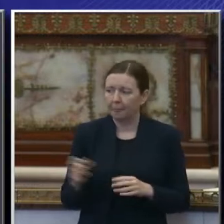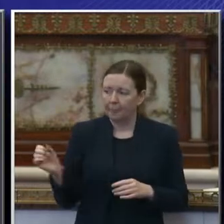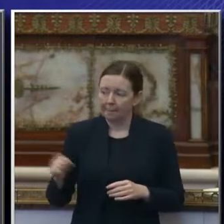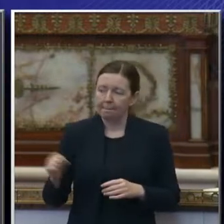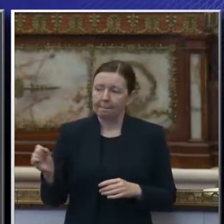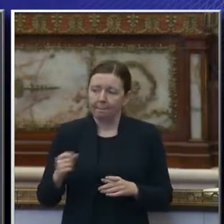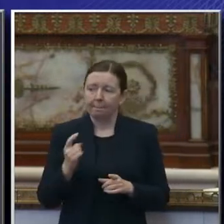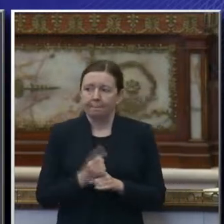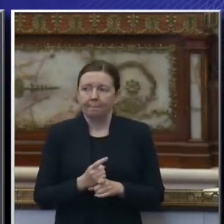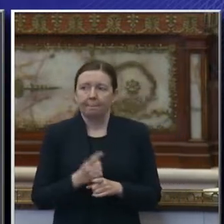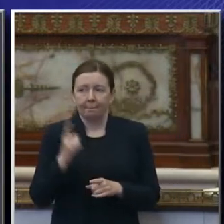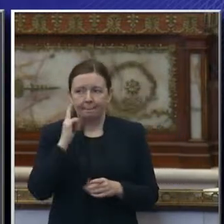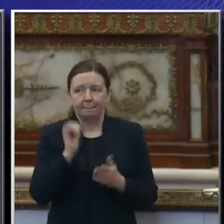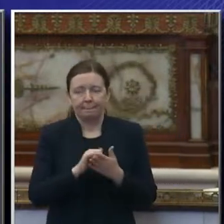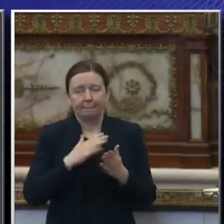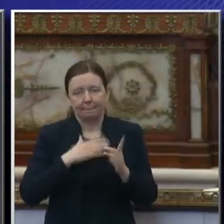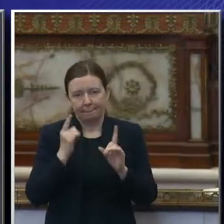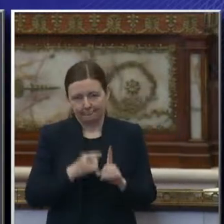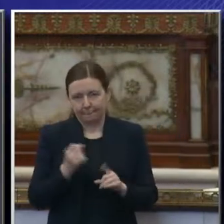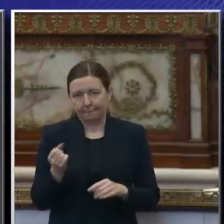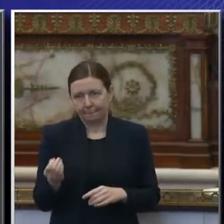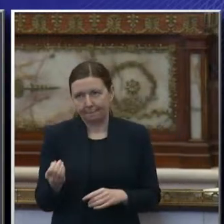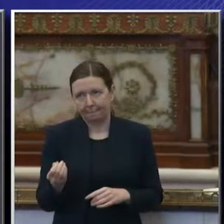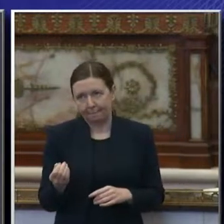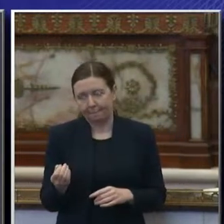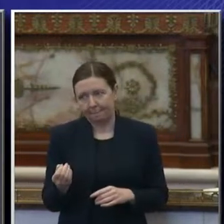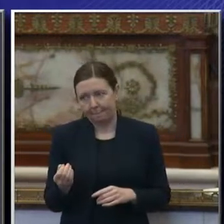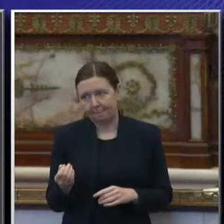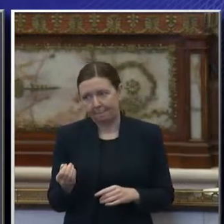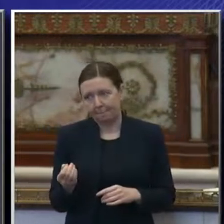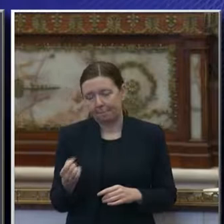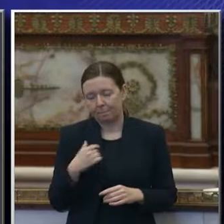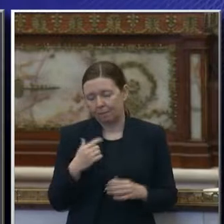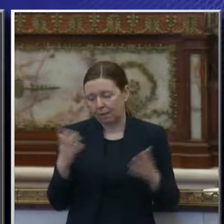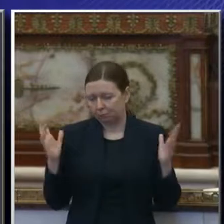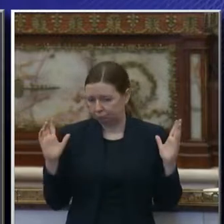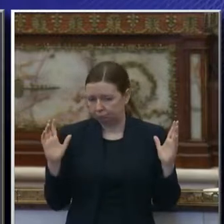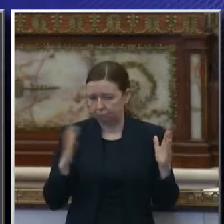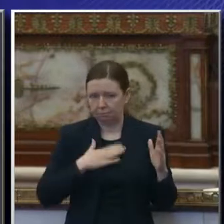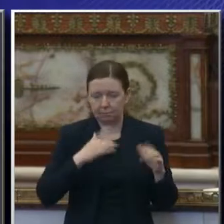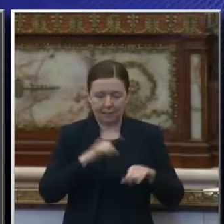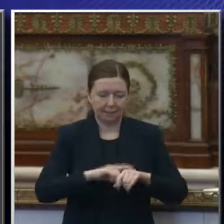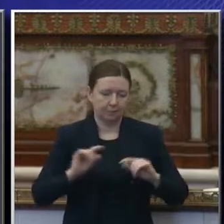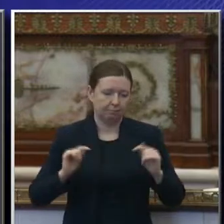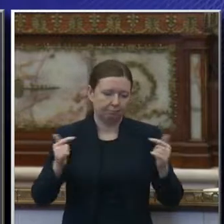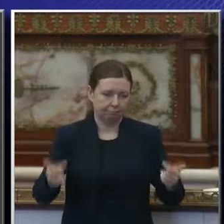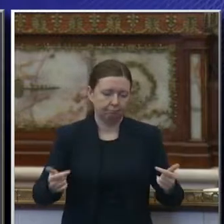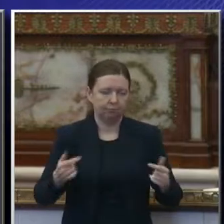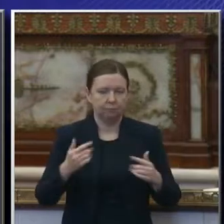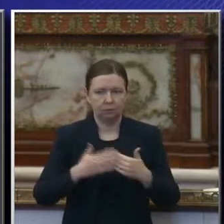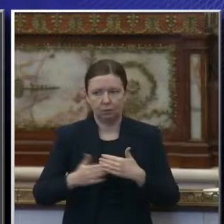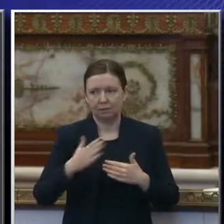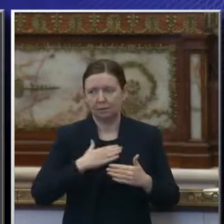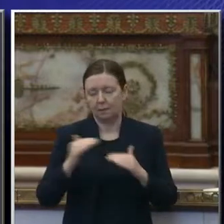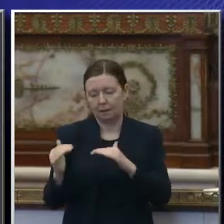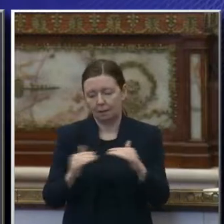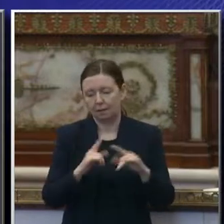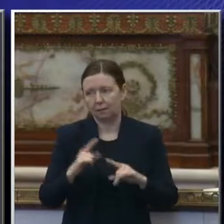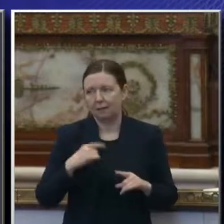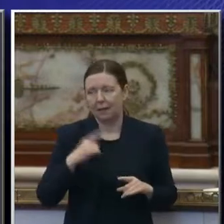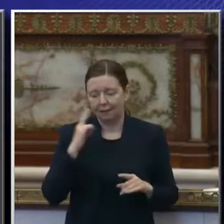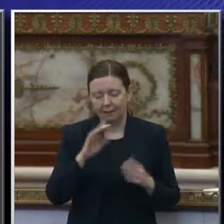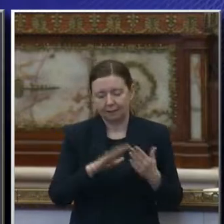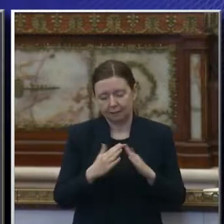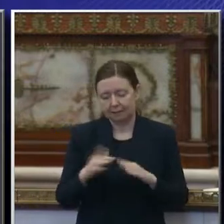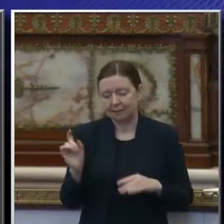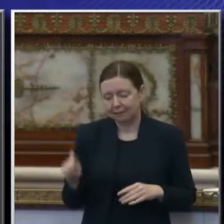Yeah, right. I think that's my point. So I think, and I'll yield my time to the rest of my colleagues, but I think the city